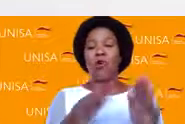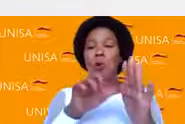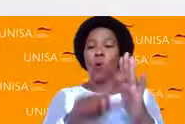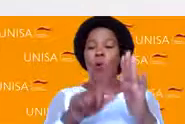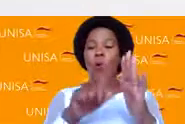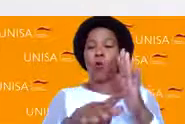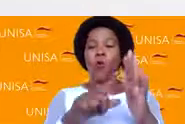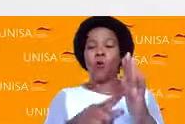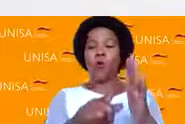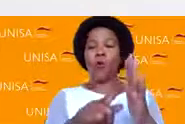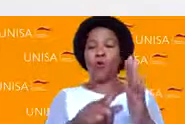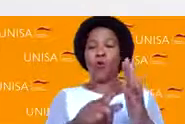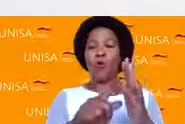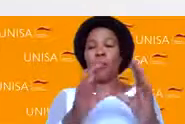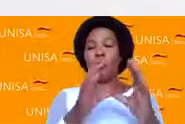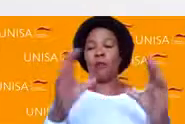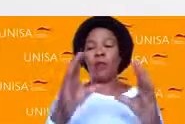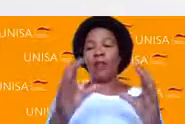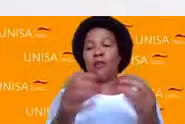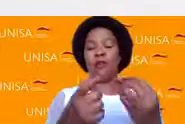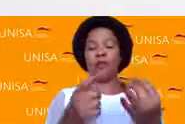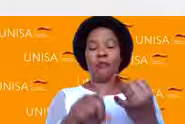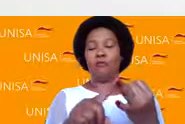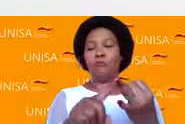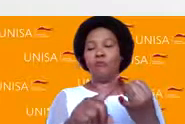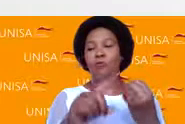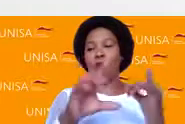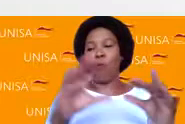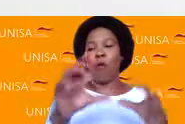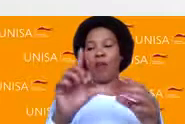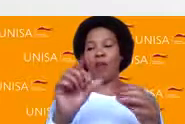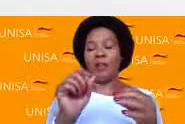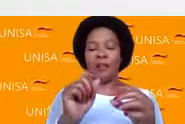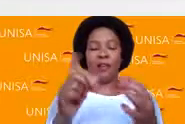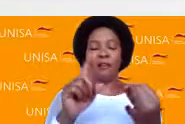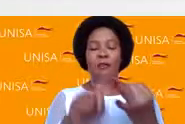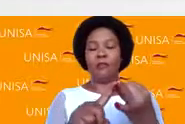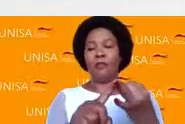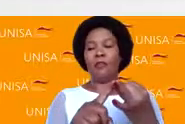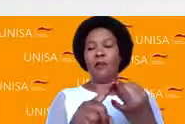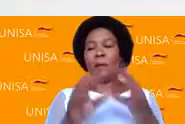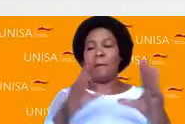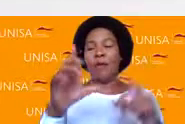2 numbers and then 3 uppercase letters.